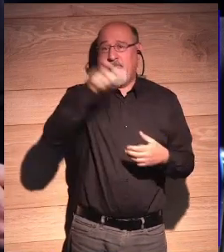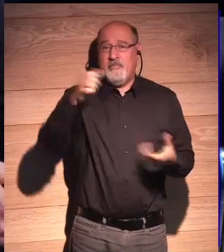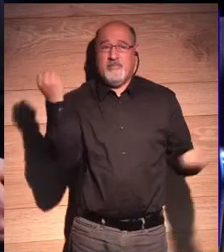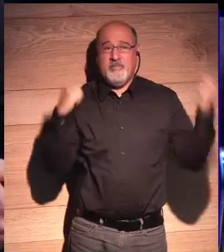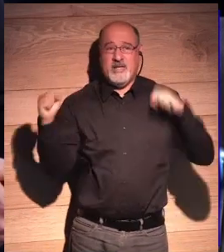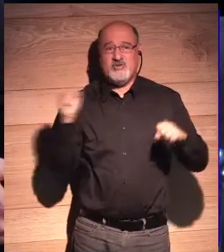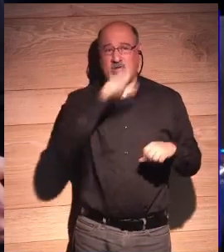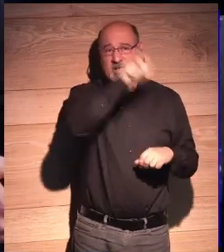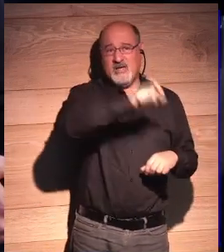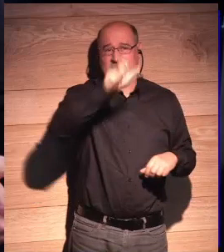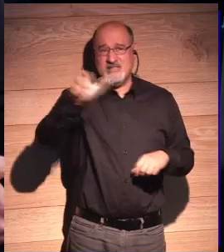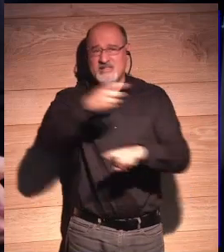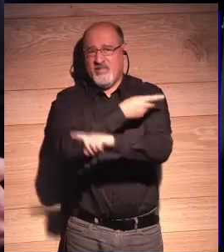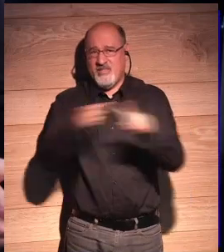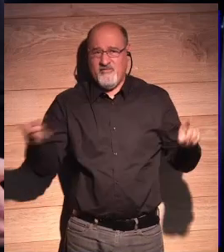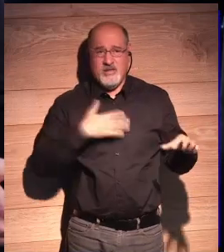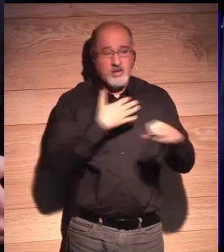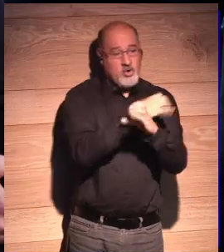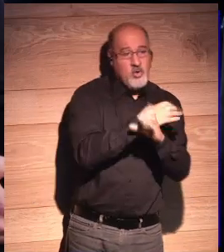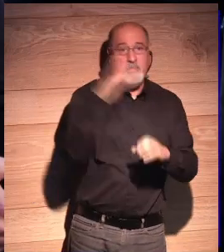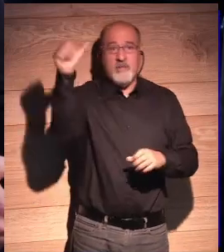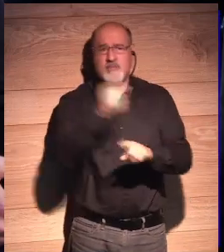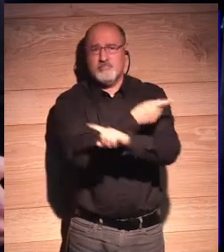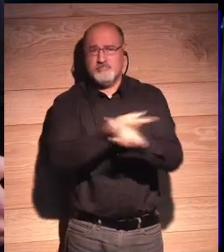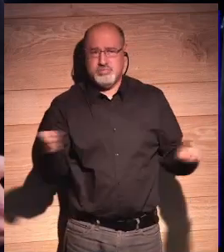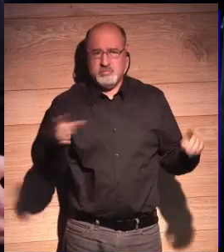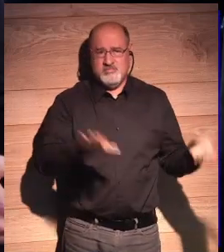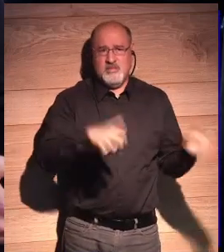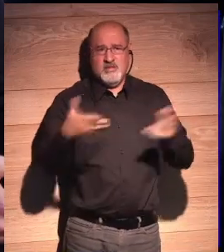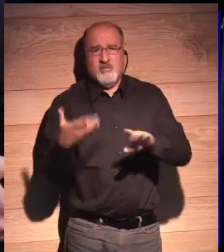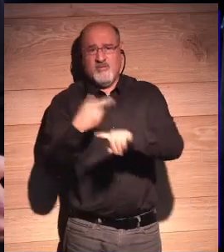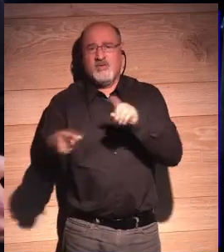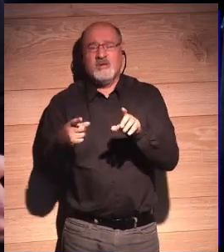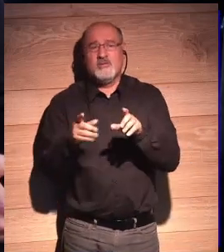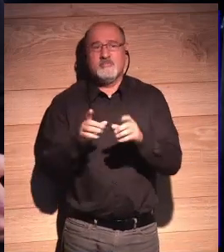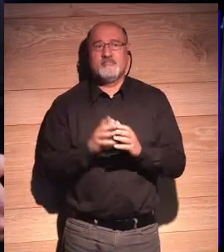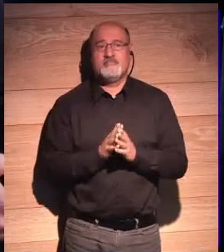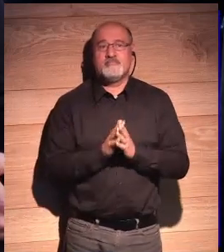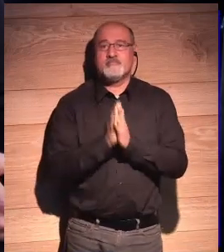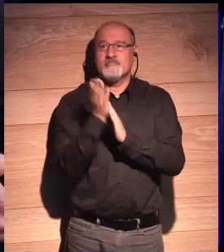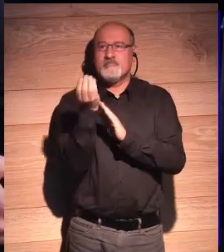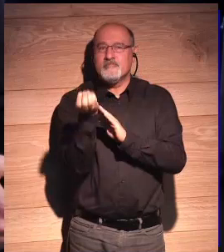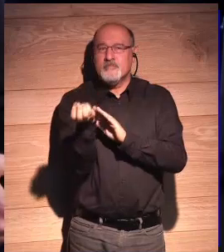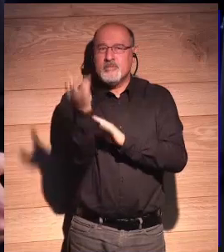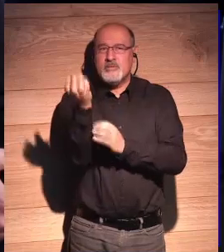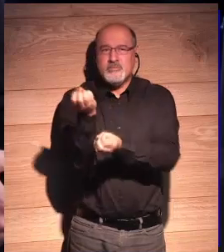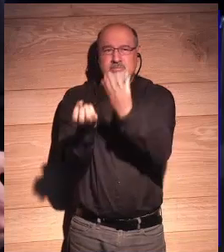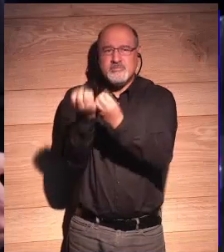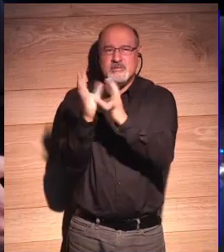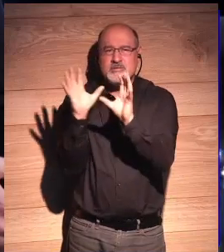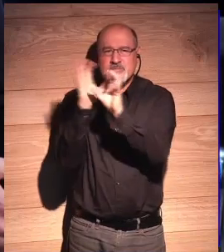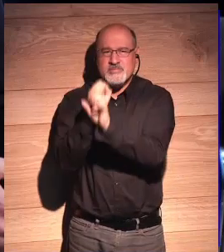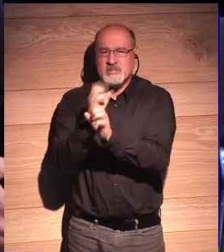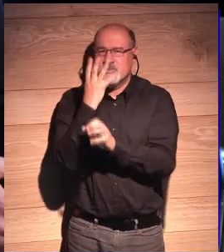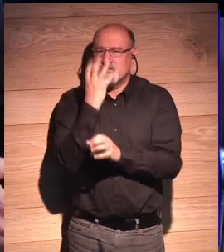what was in the movie was bleak, but it was about a 100th as bleak as what Terry and I tried to put as the end. We actually were going to have an